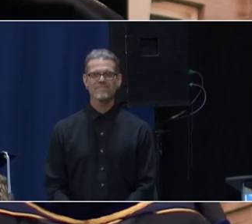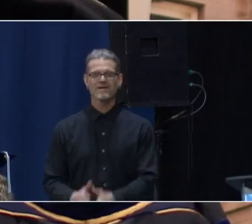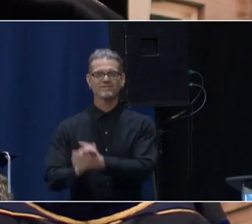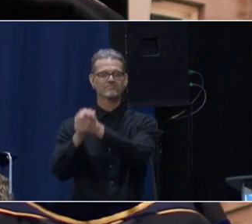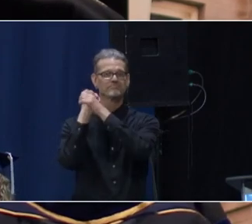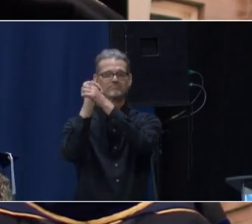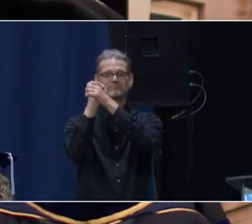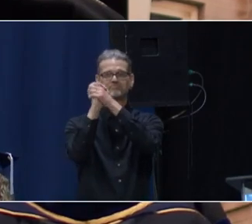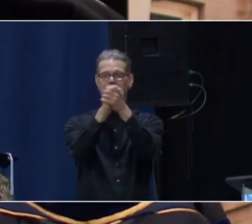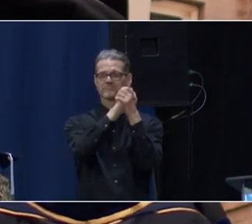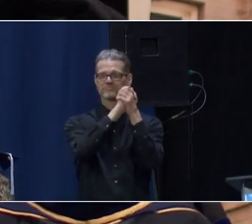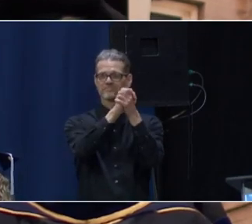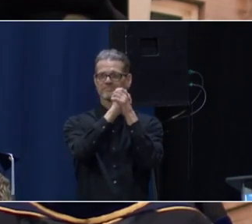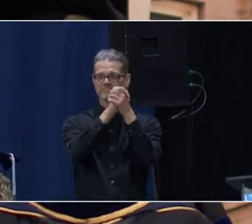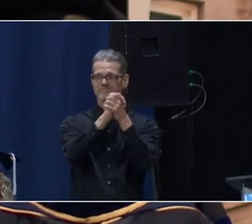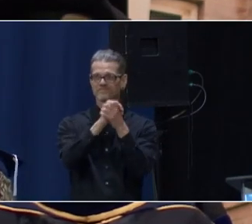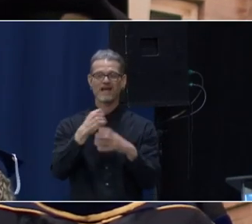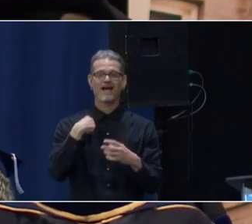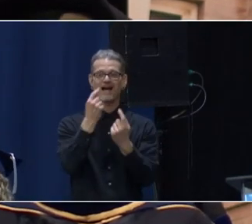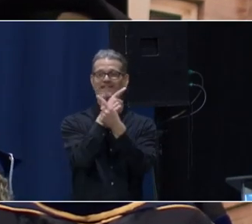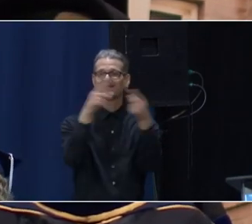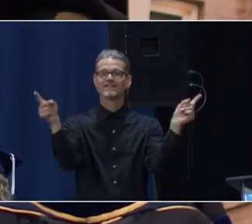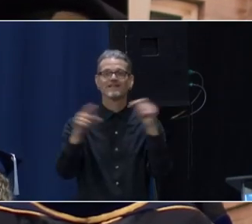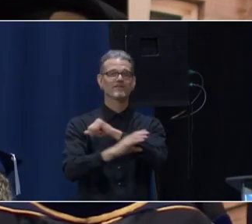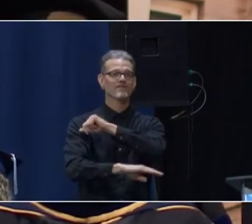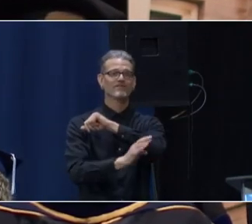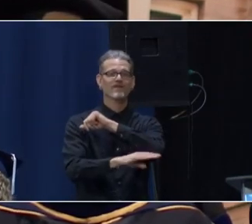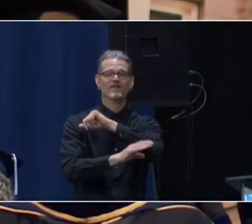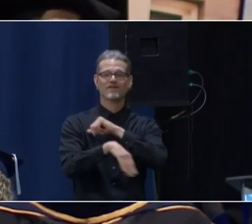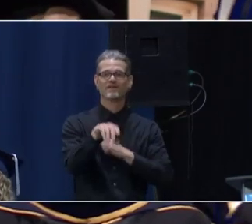Congratulations, I declare the fall